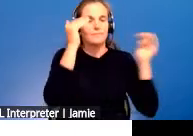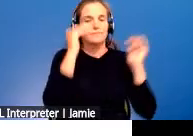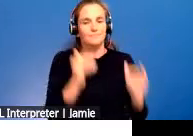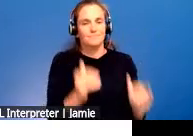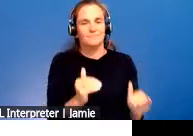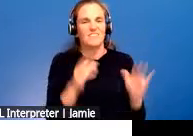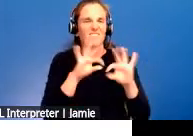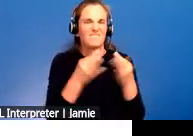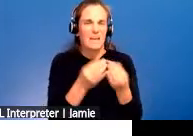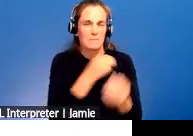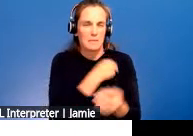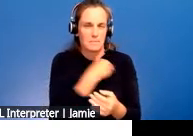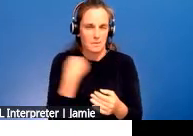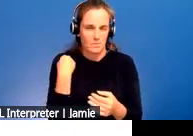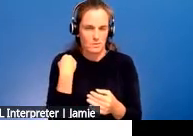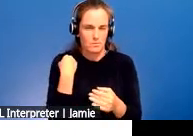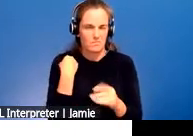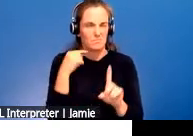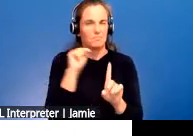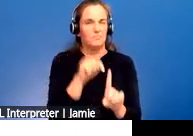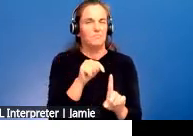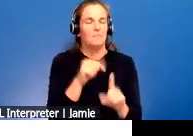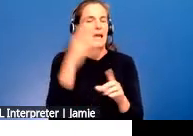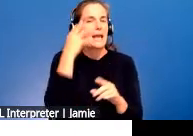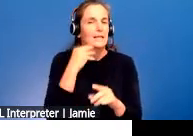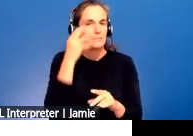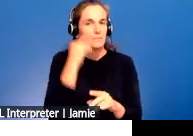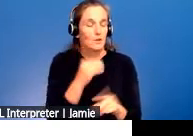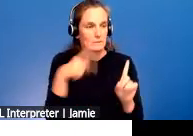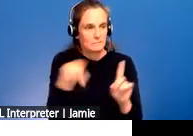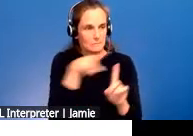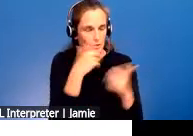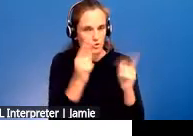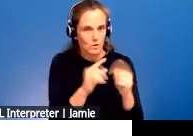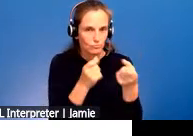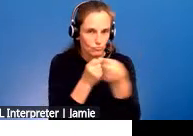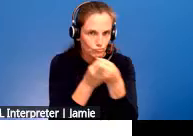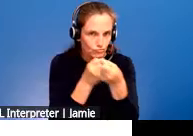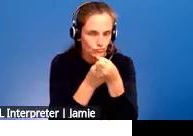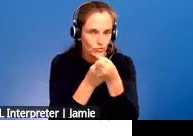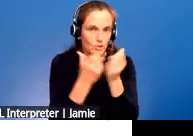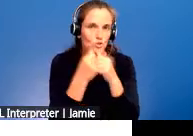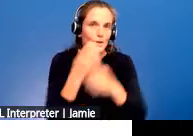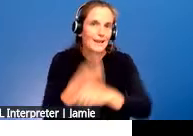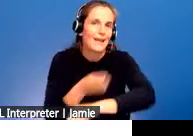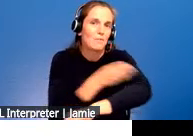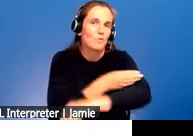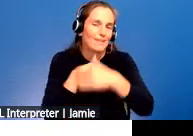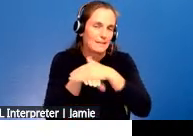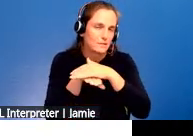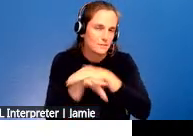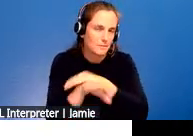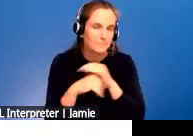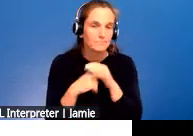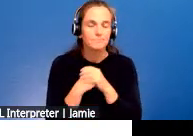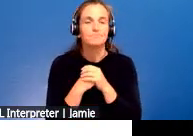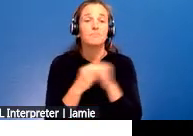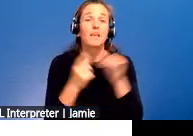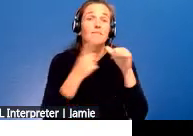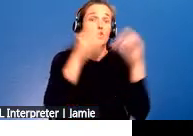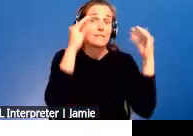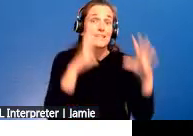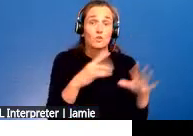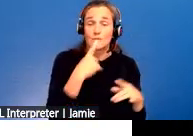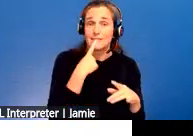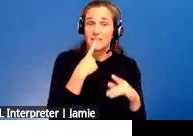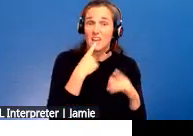had trying to advocate to improve the accessibility of digital tools. The teacher was talking about how nearly all